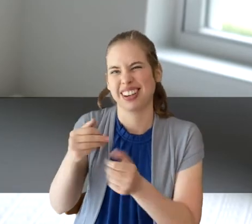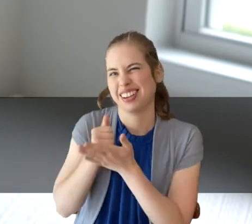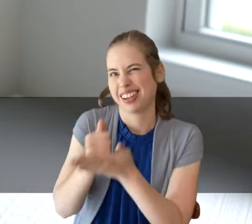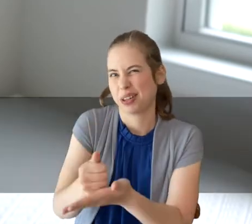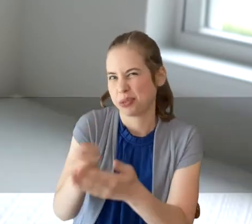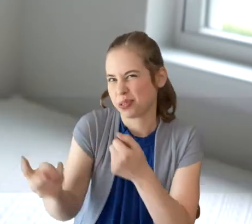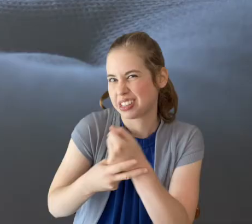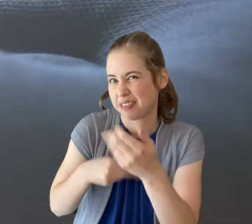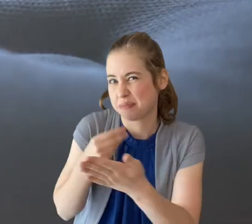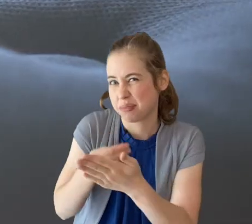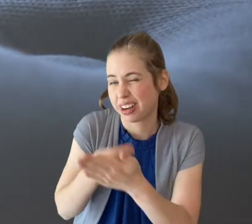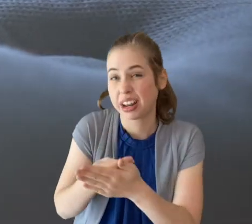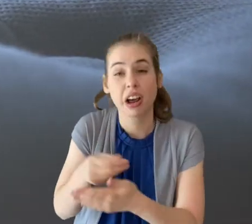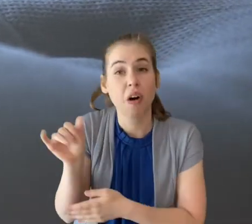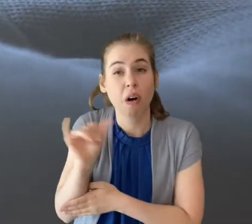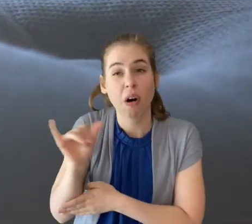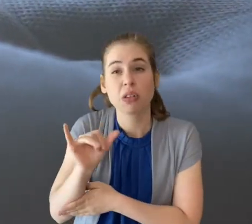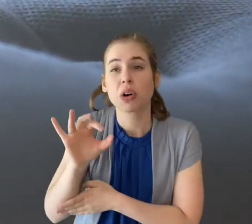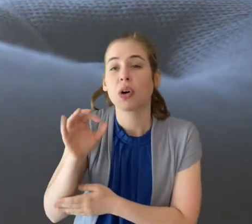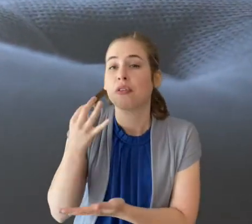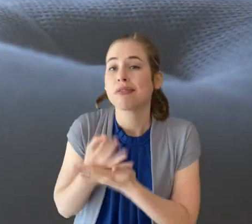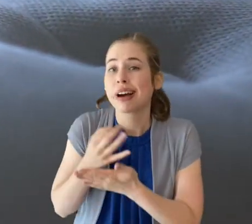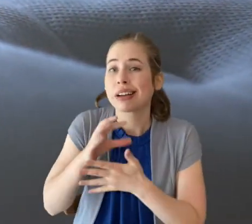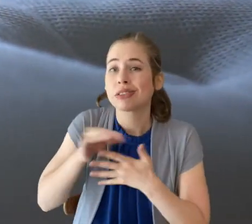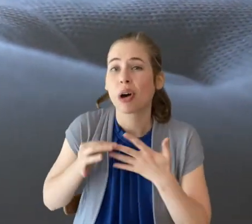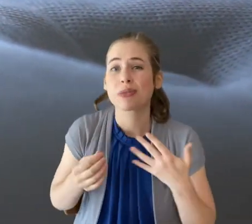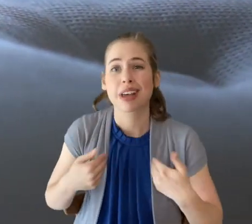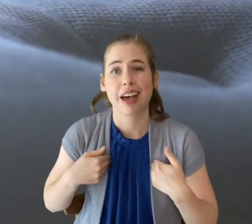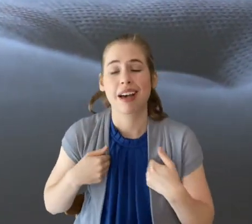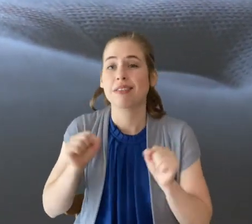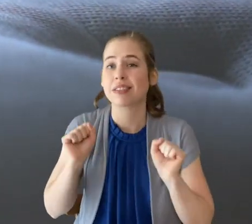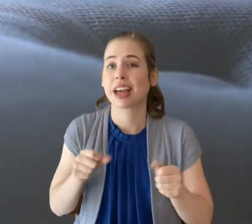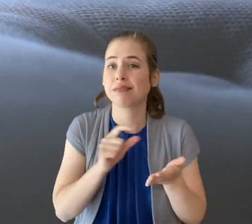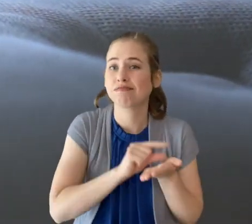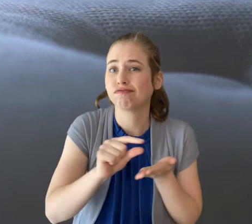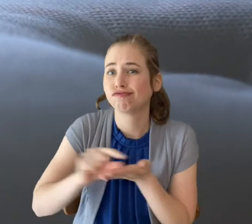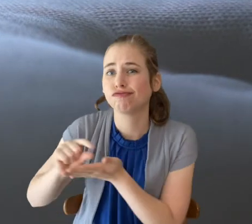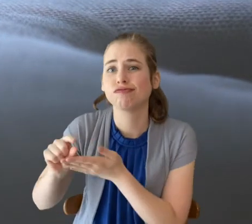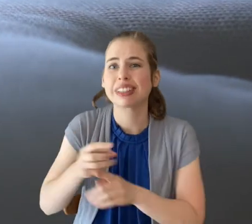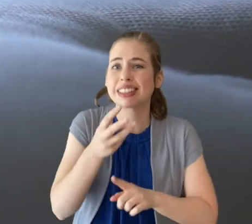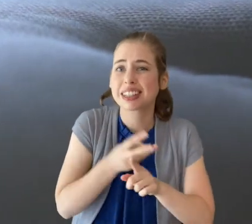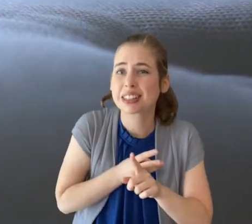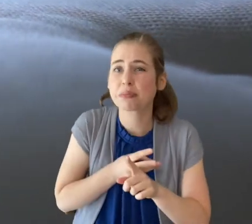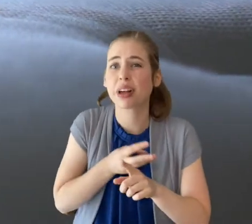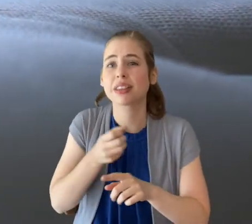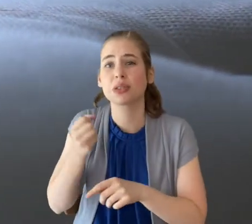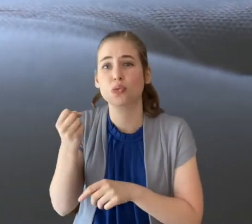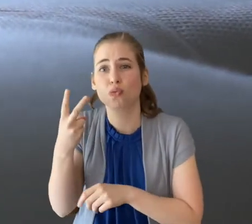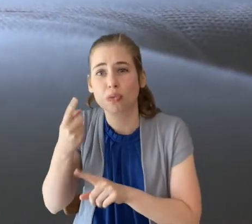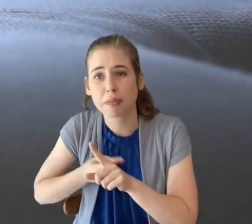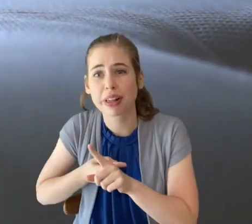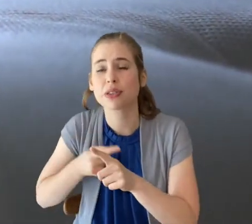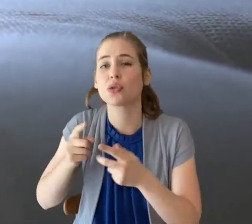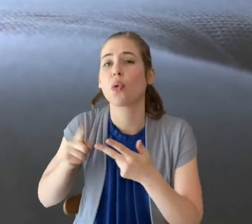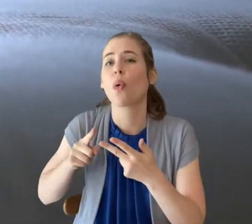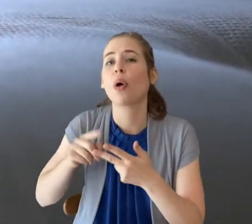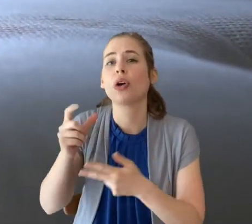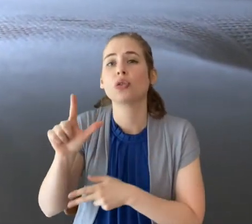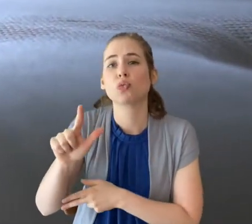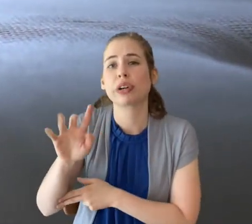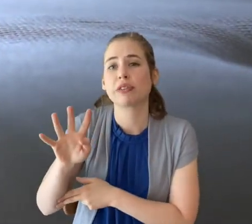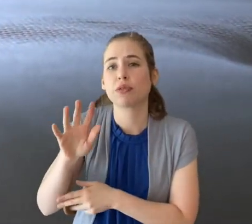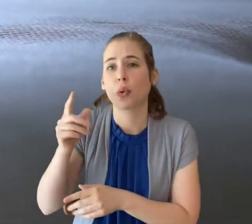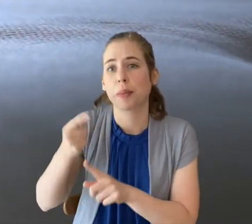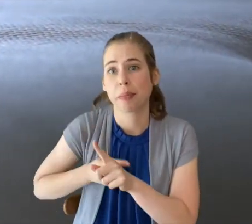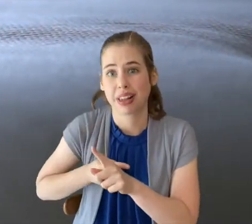some money there. And financing is available through Bread. Payments can be spread across 6, 12, or 24